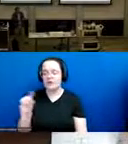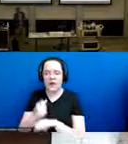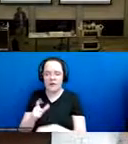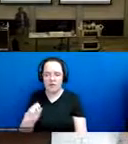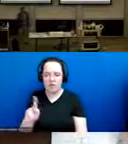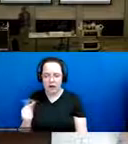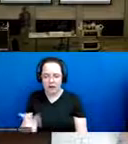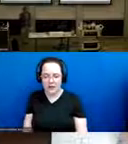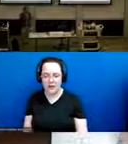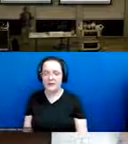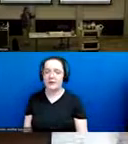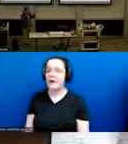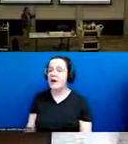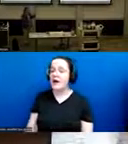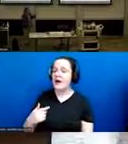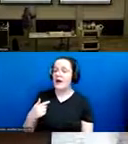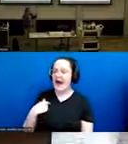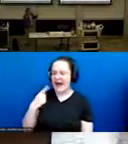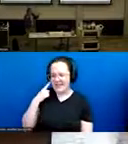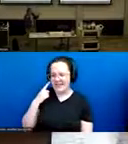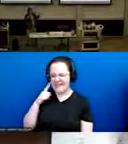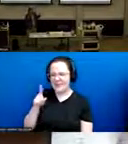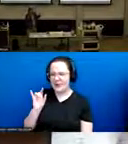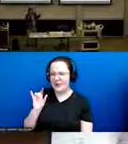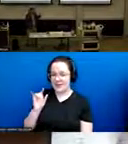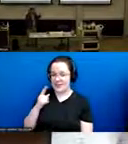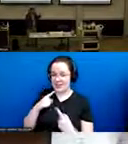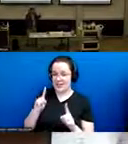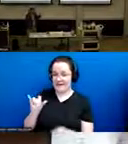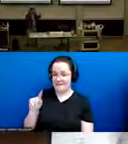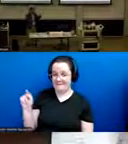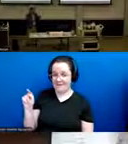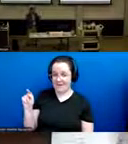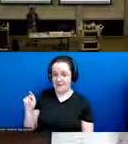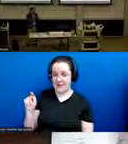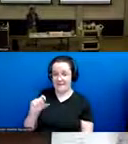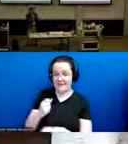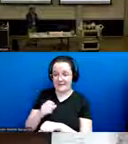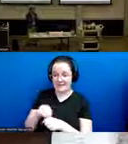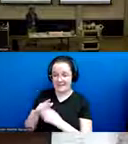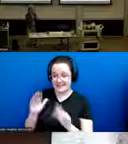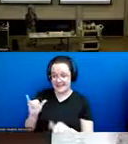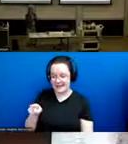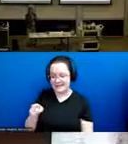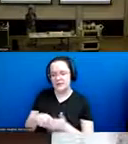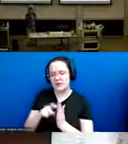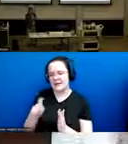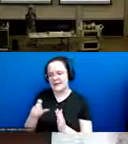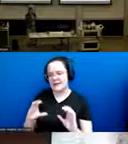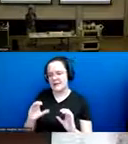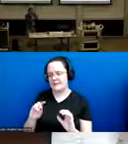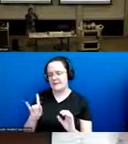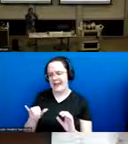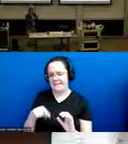great. I think in order to achieve photon blockade in a system like this, you need a system where you have a cavity. So you can have sort of like a Purcell